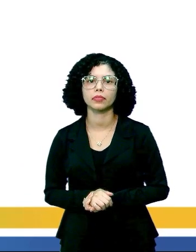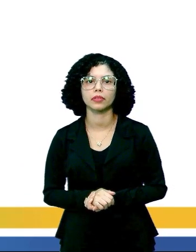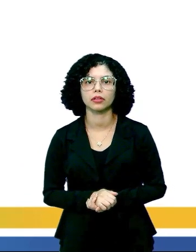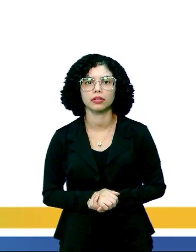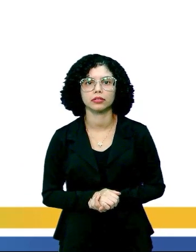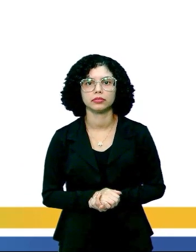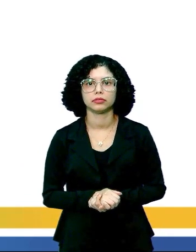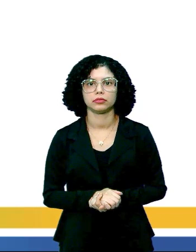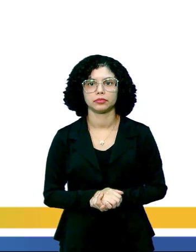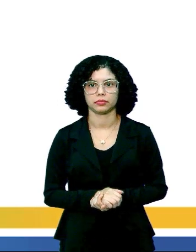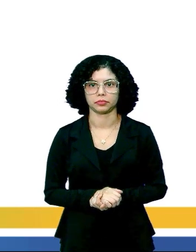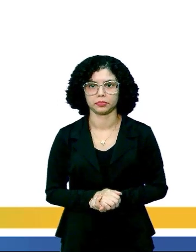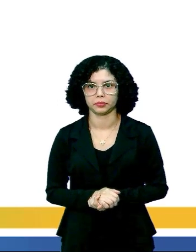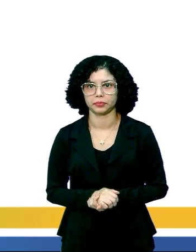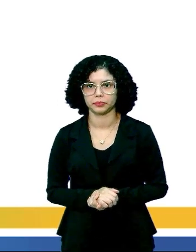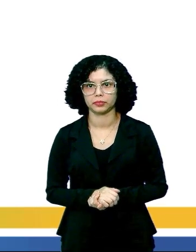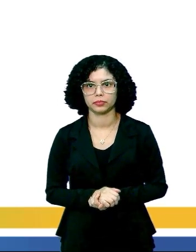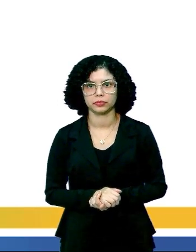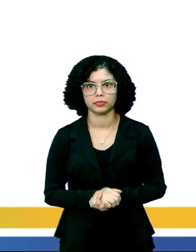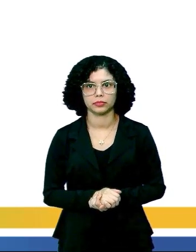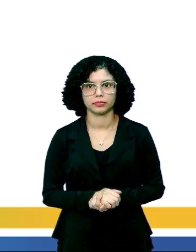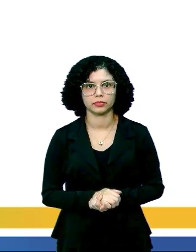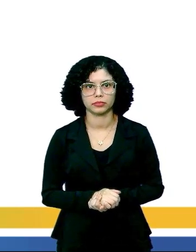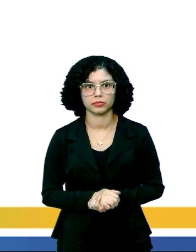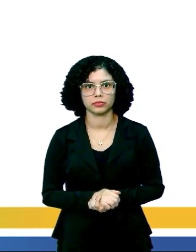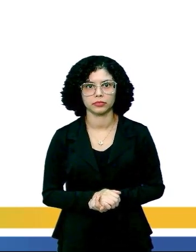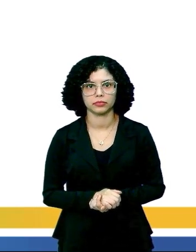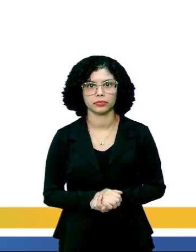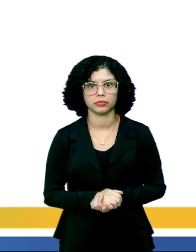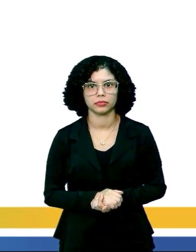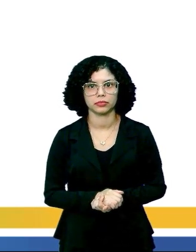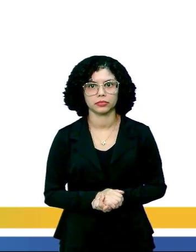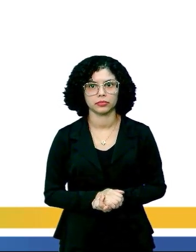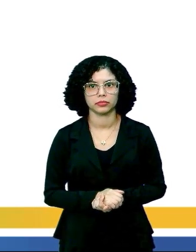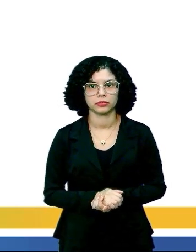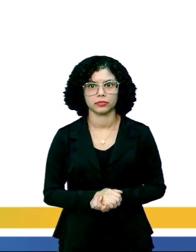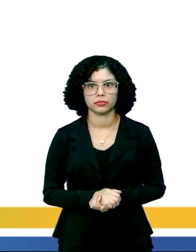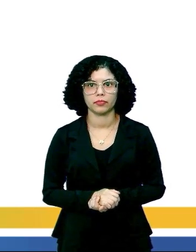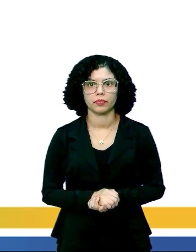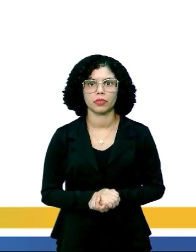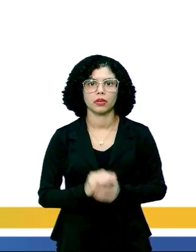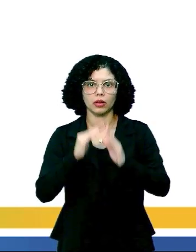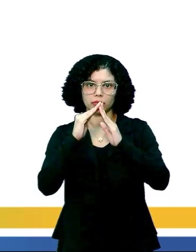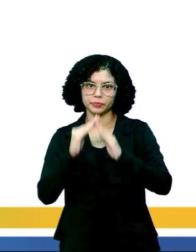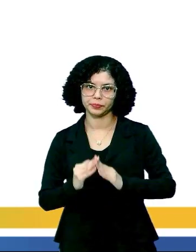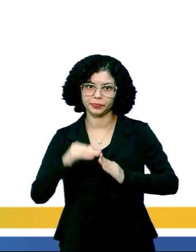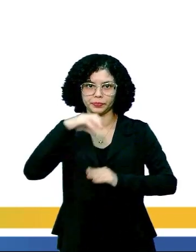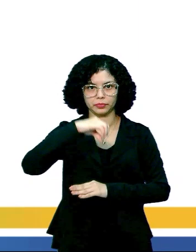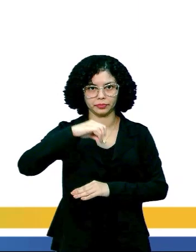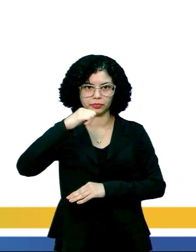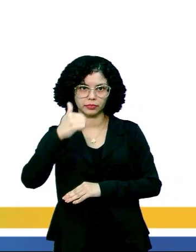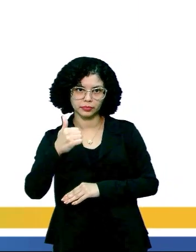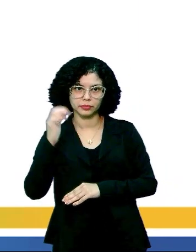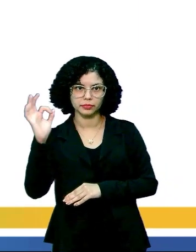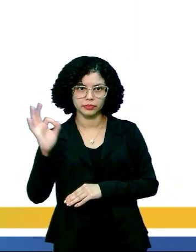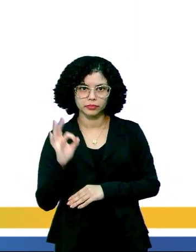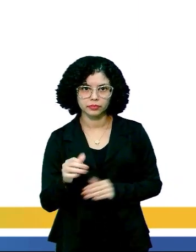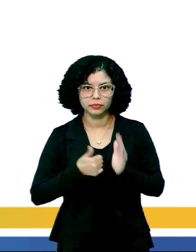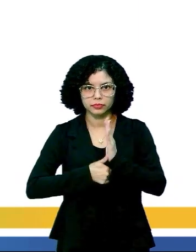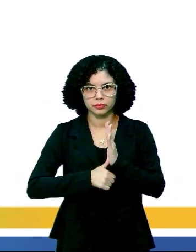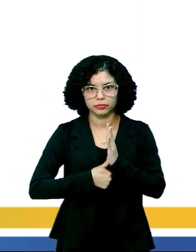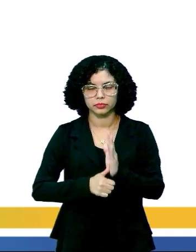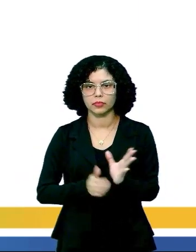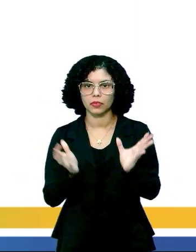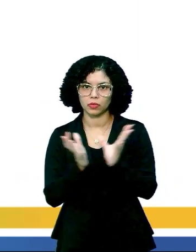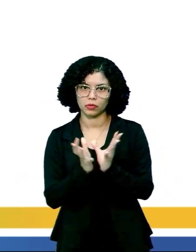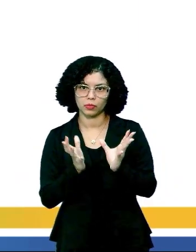However, more than 91% of the country's inhabitants are identified as members of the dominant